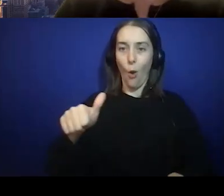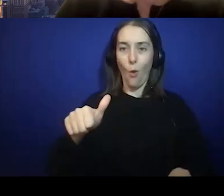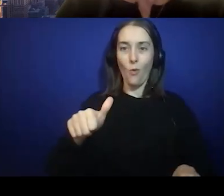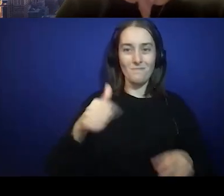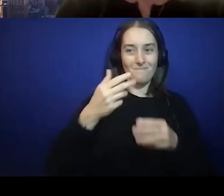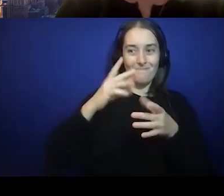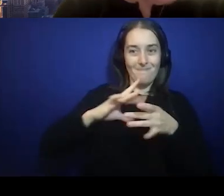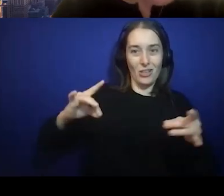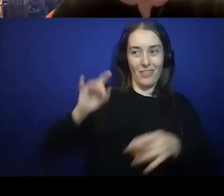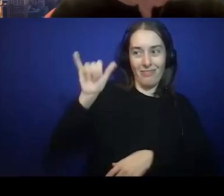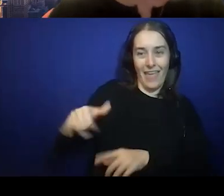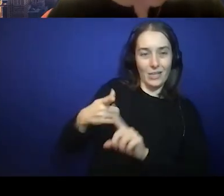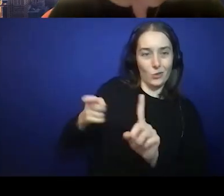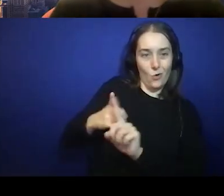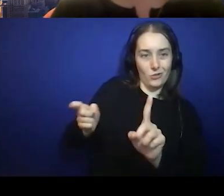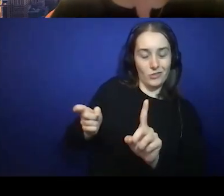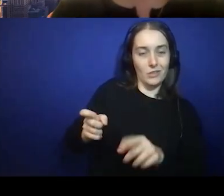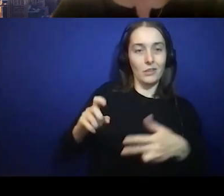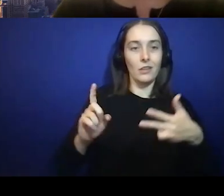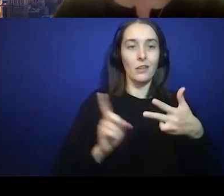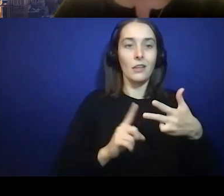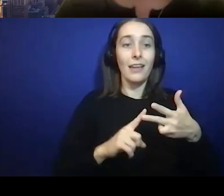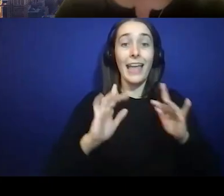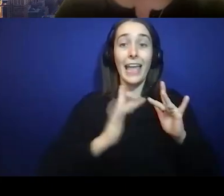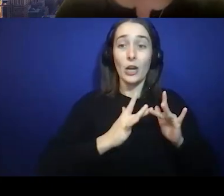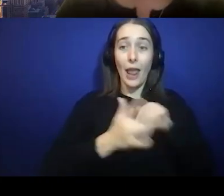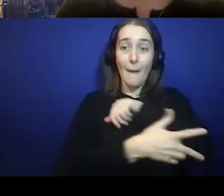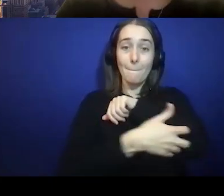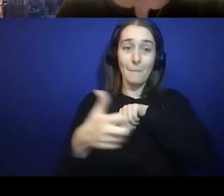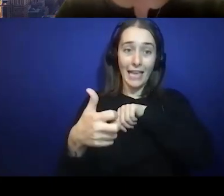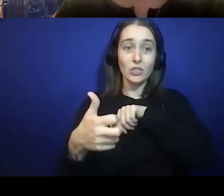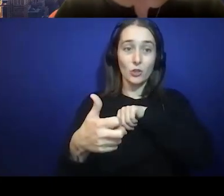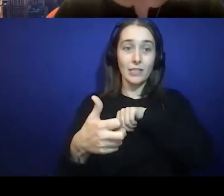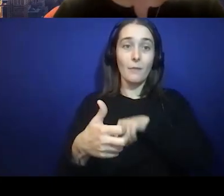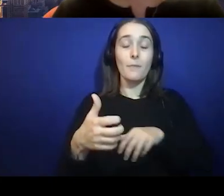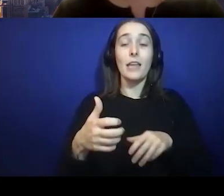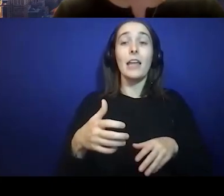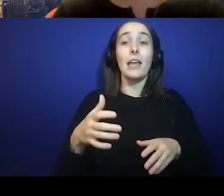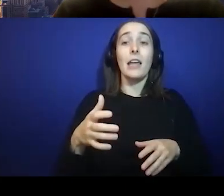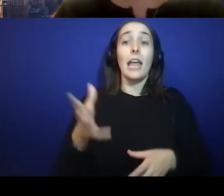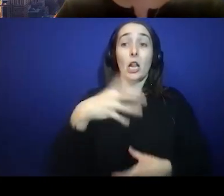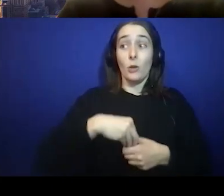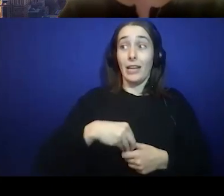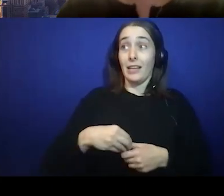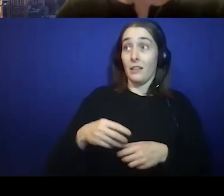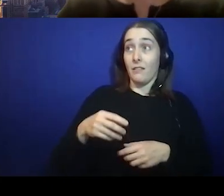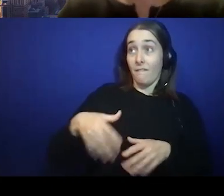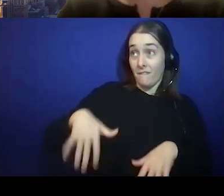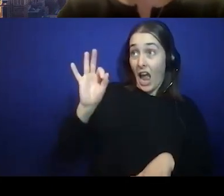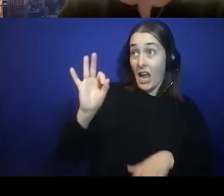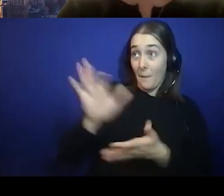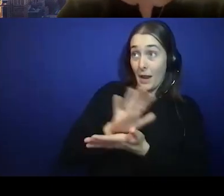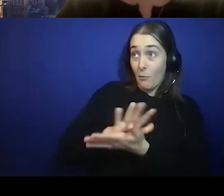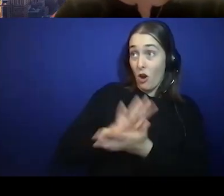Number three, internet plagiarism, including submitting downloaded term papers or parts of term papers.